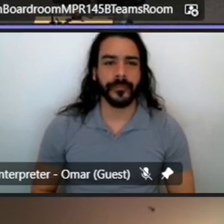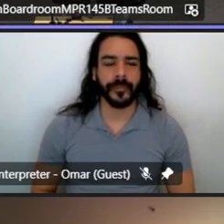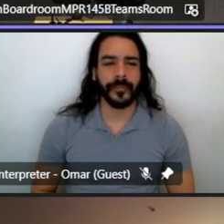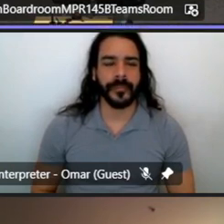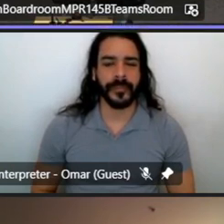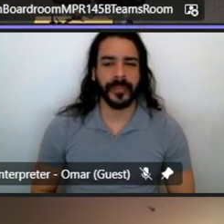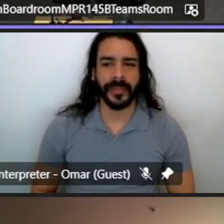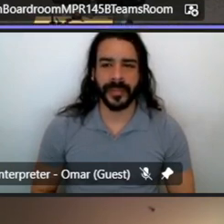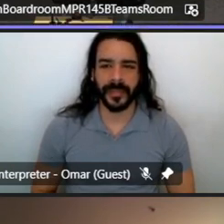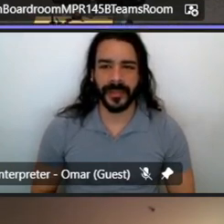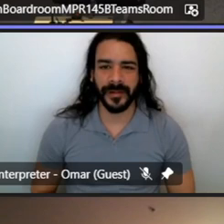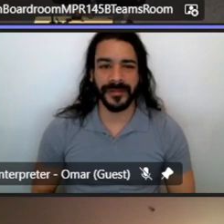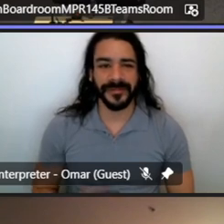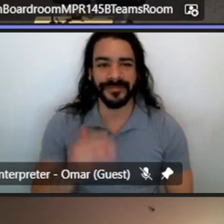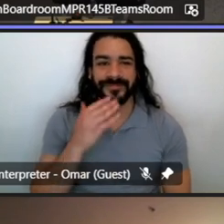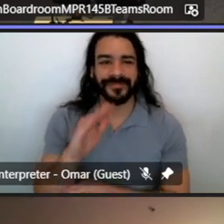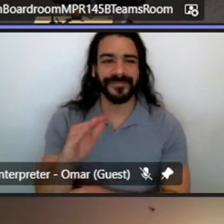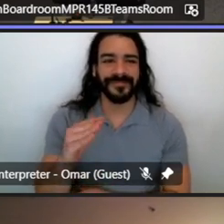meeting is,